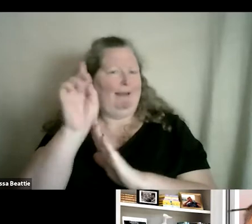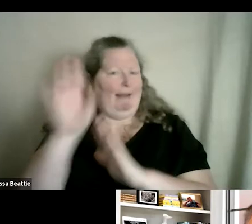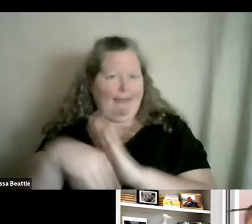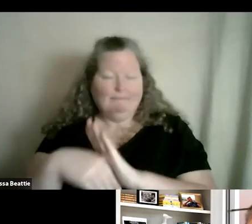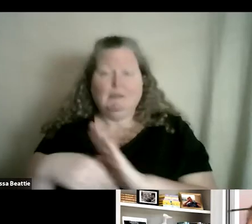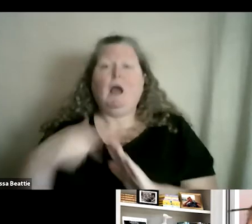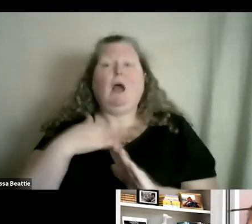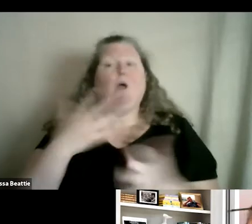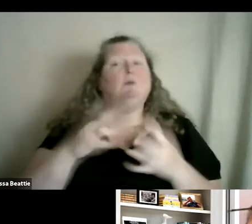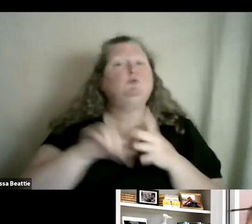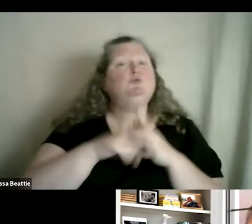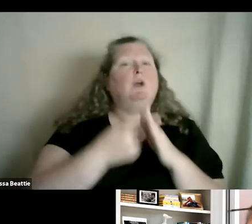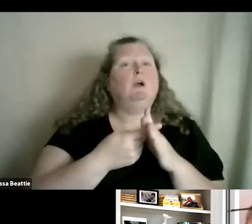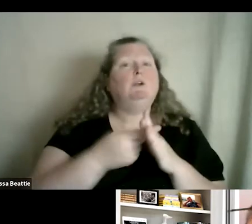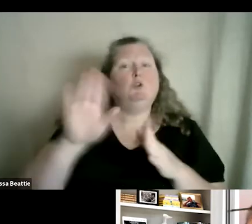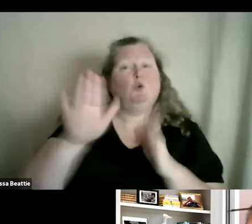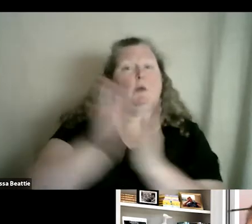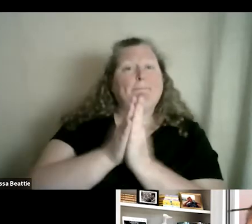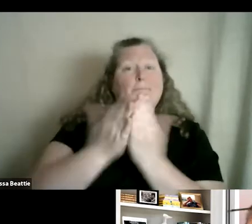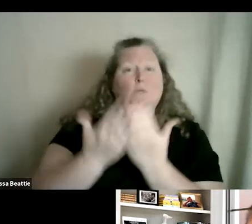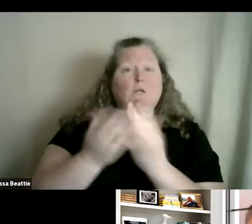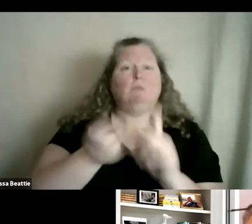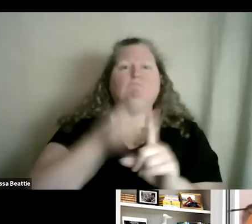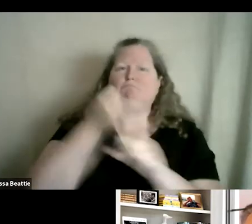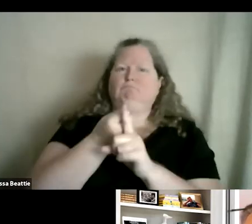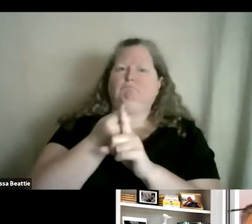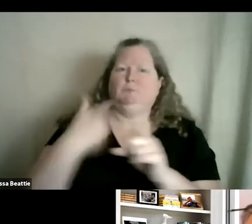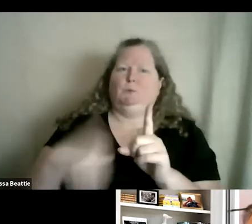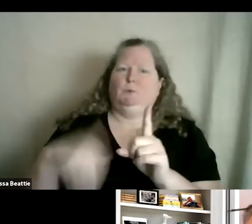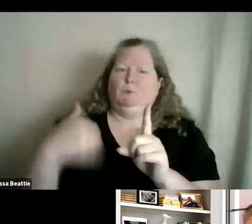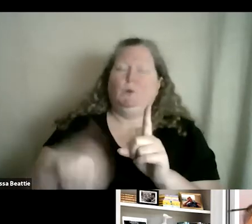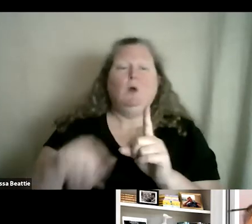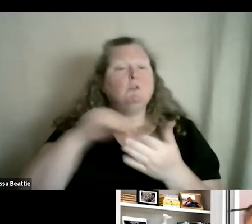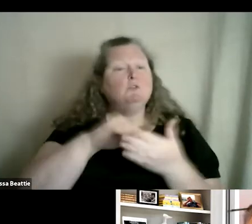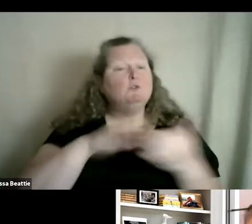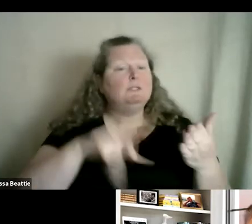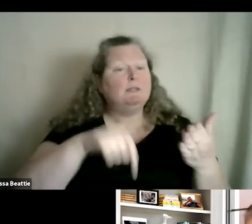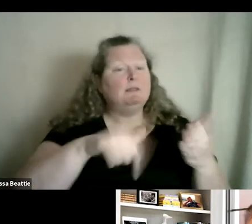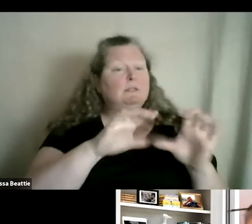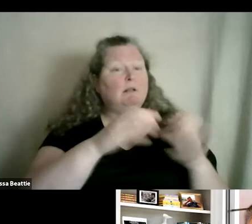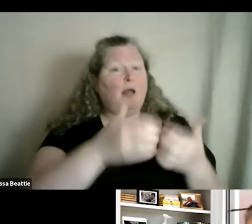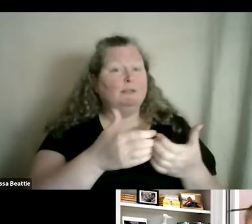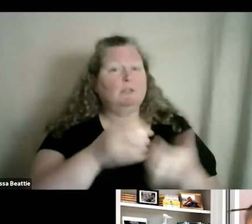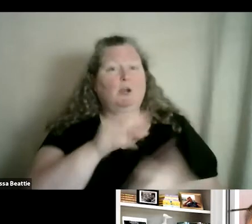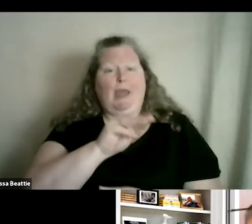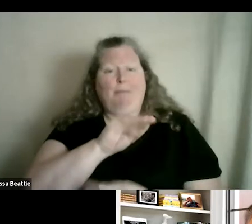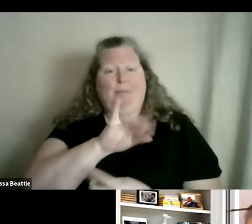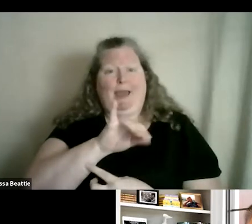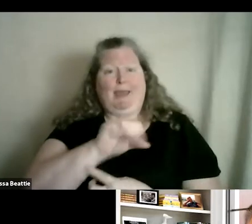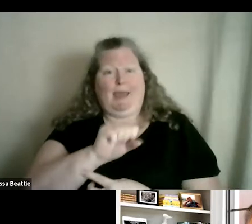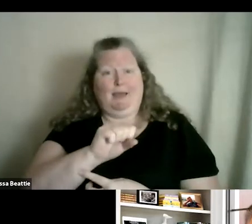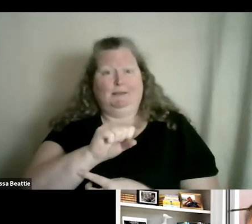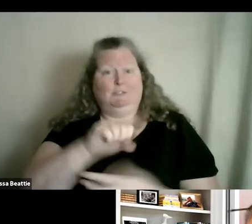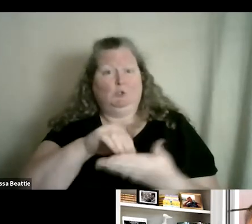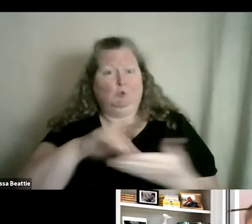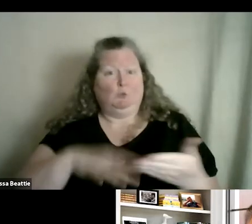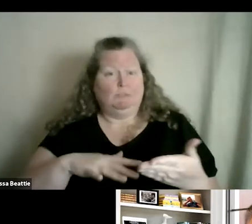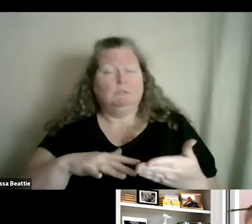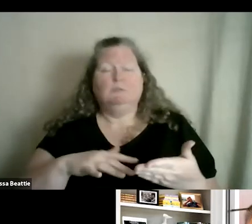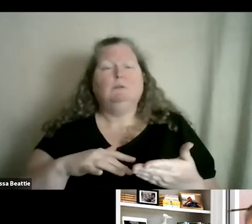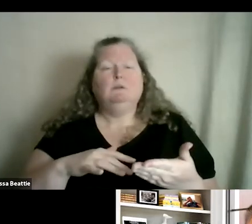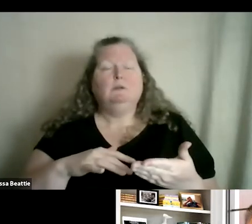off though. Your book stood out for us. The students in this class are MIS students. We're not the, I won't say